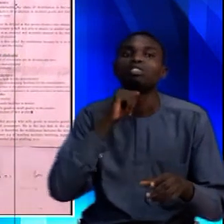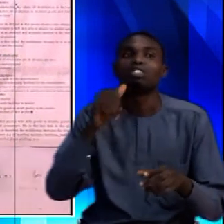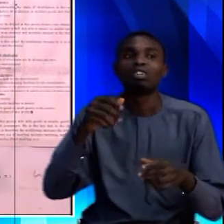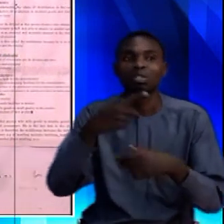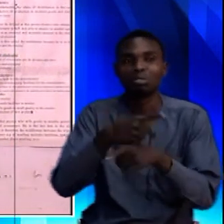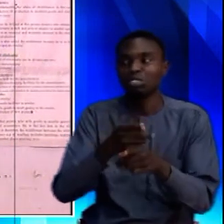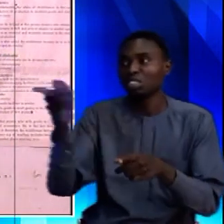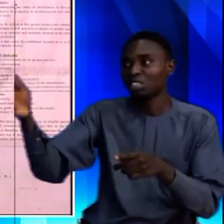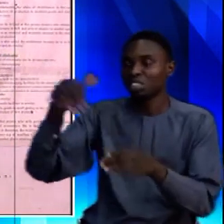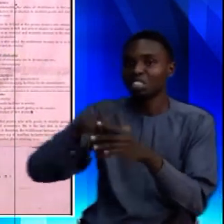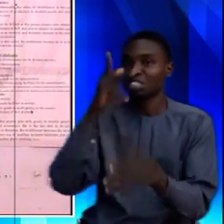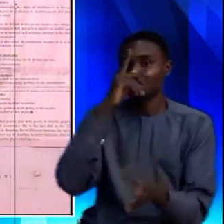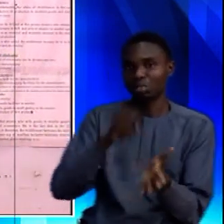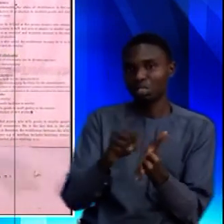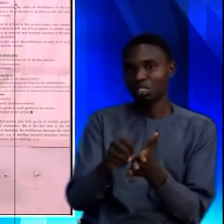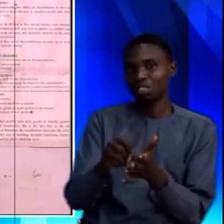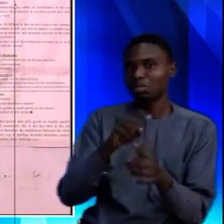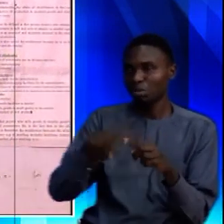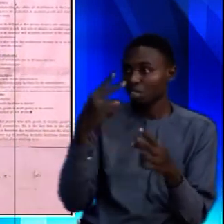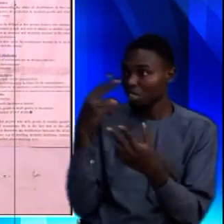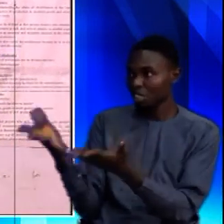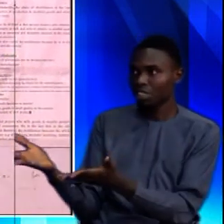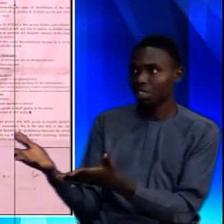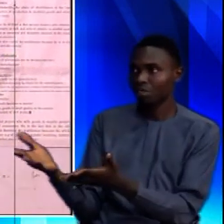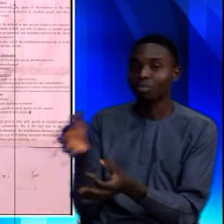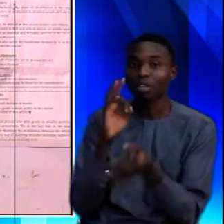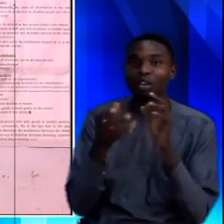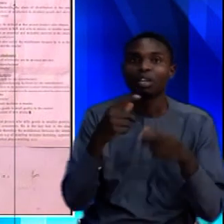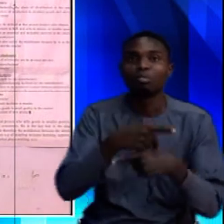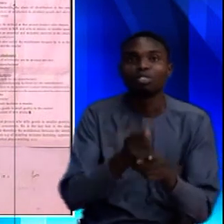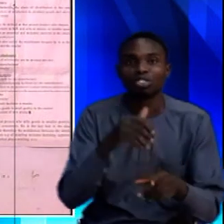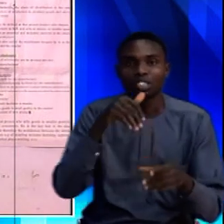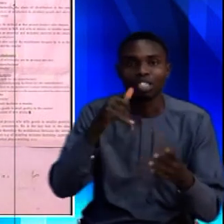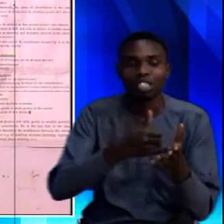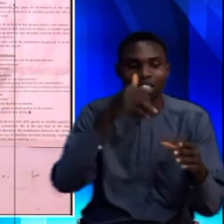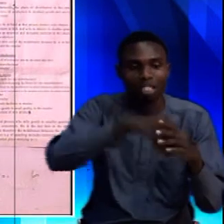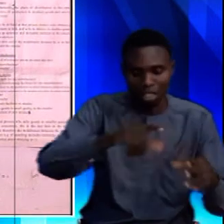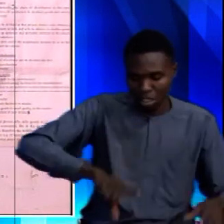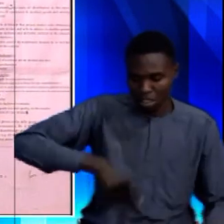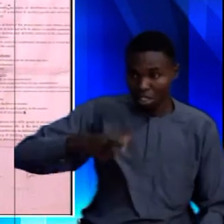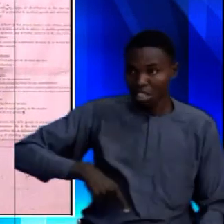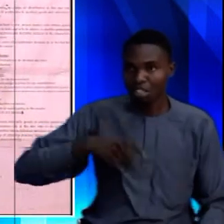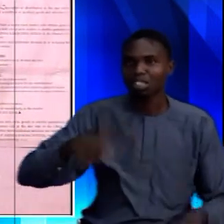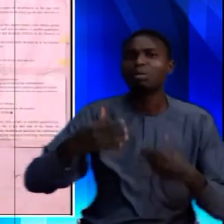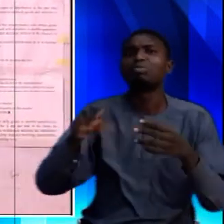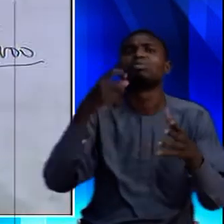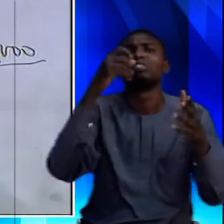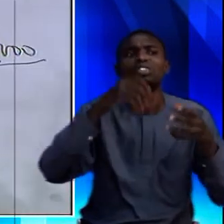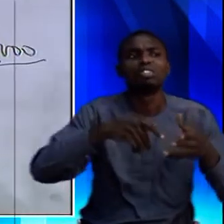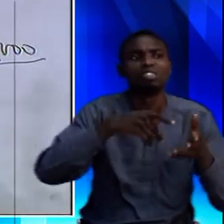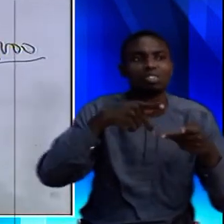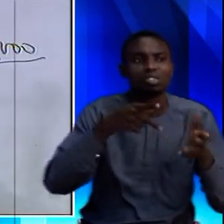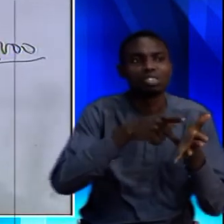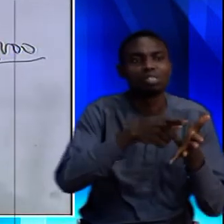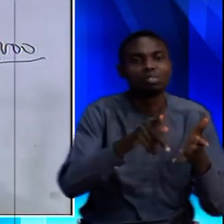producing in Birnin Kebbi. If you say, maybe, let's assume maybe we are producing in Lagos. How much will you spend for you to get to Lagos and get this ruler? You